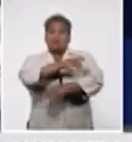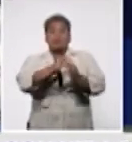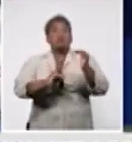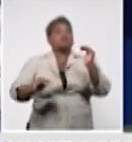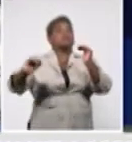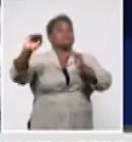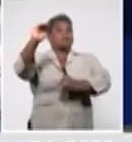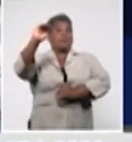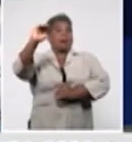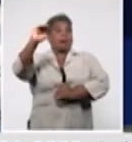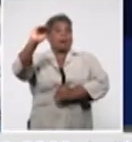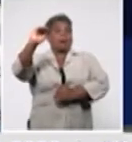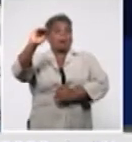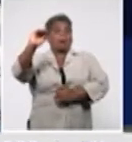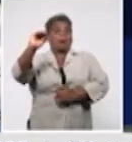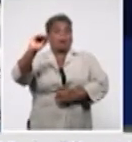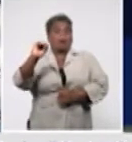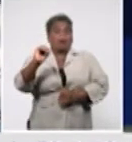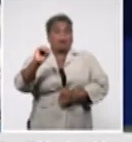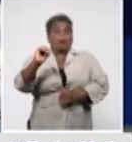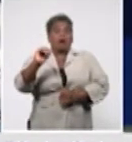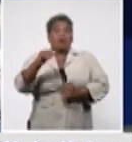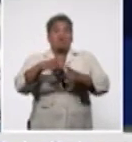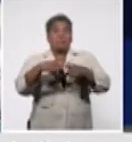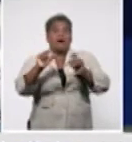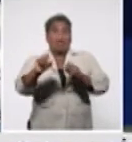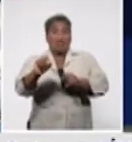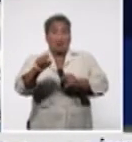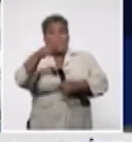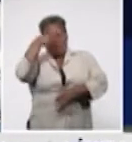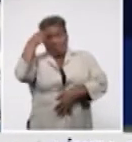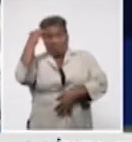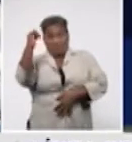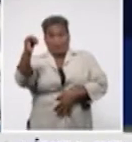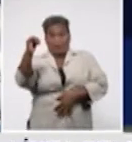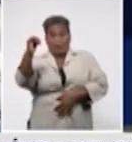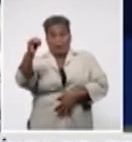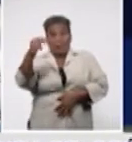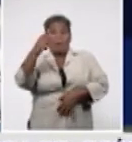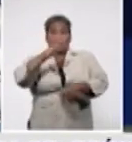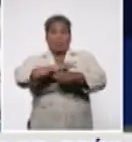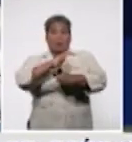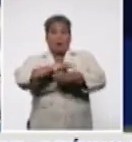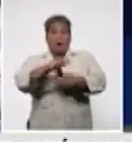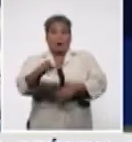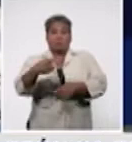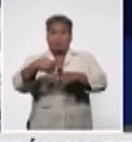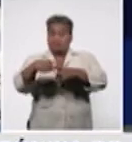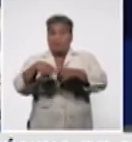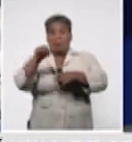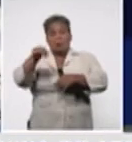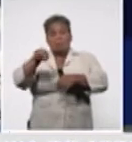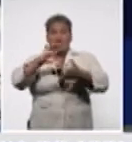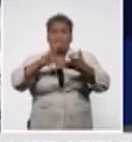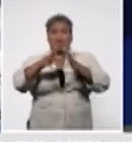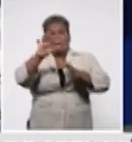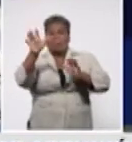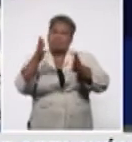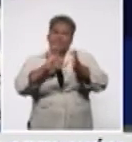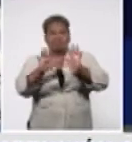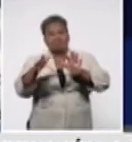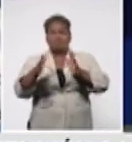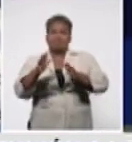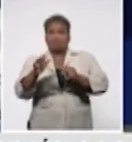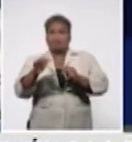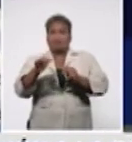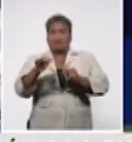to be determined, for a cumulative of 41 people over the last 15 days. However, our professionals keep up the hard